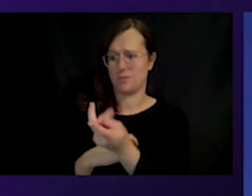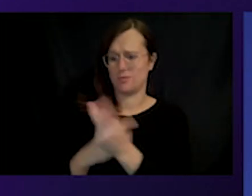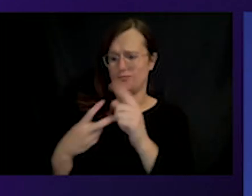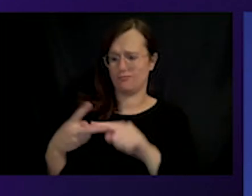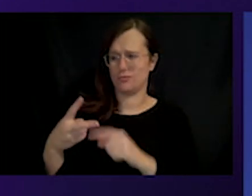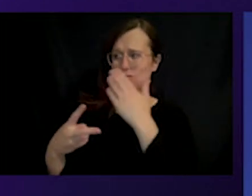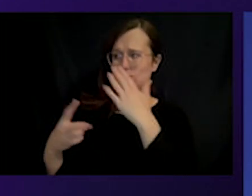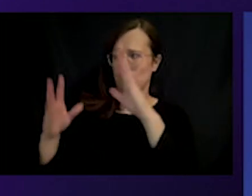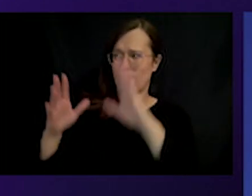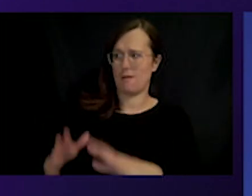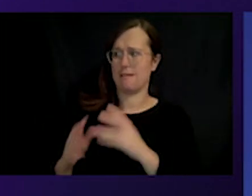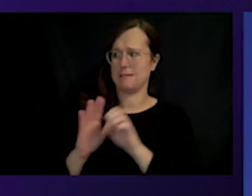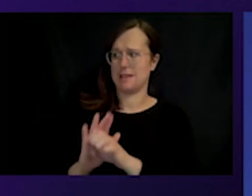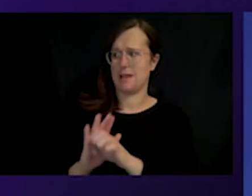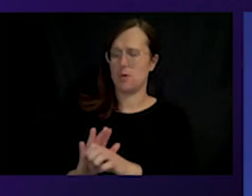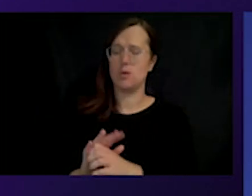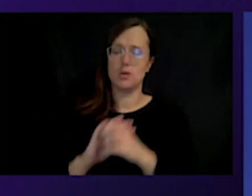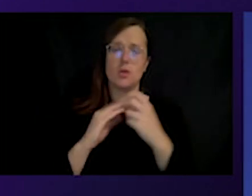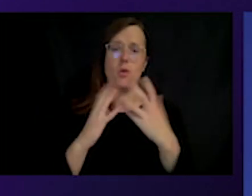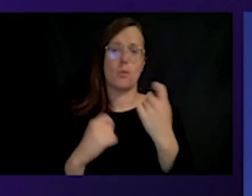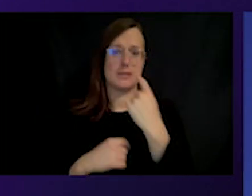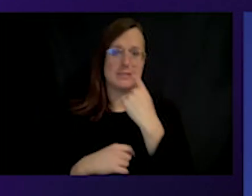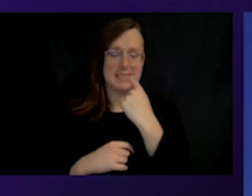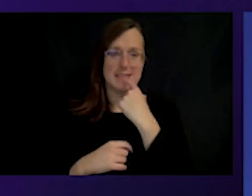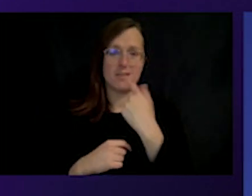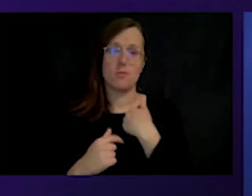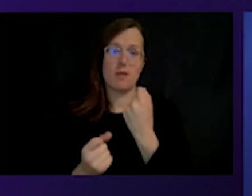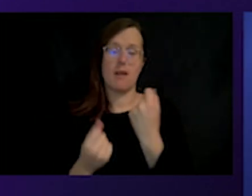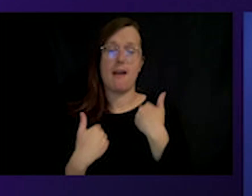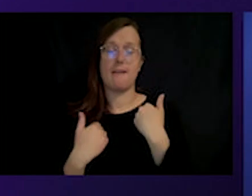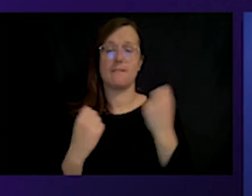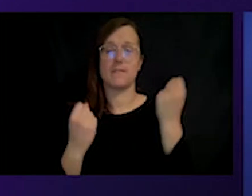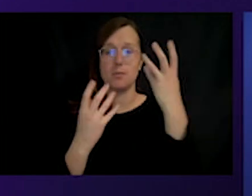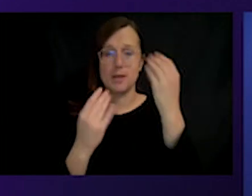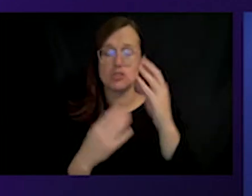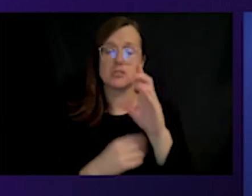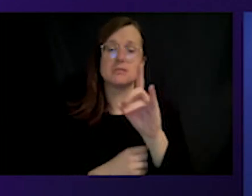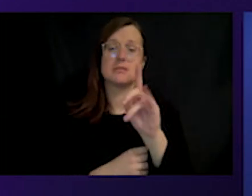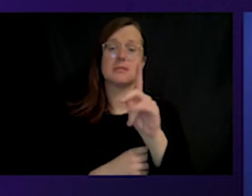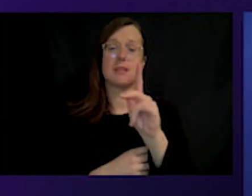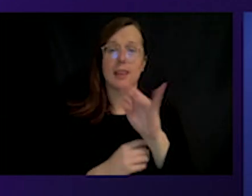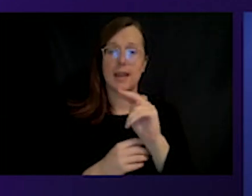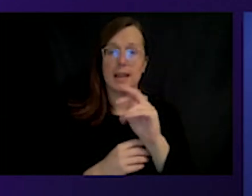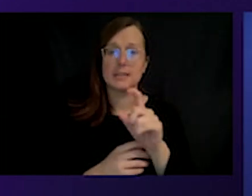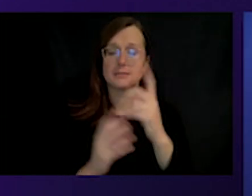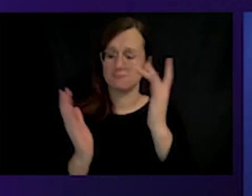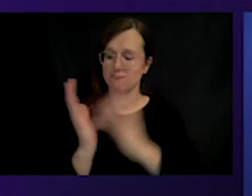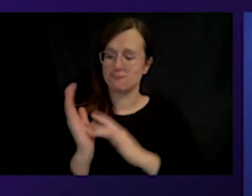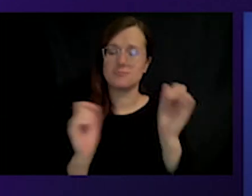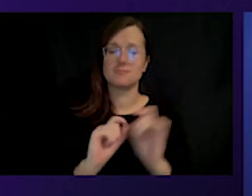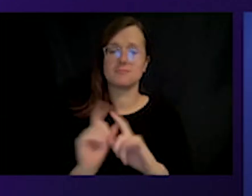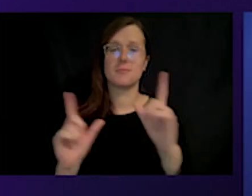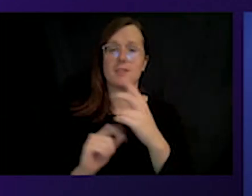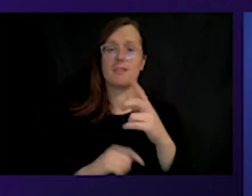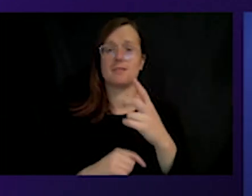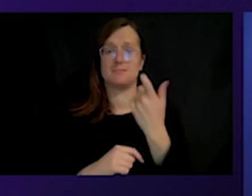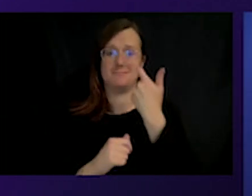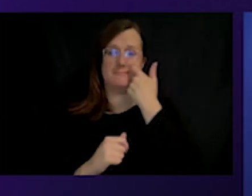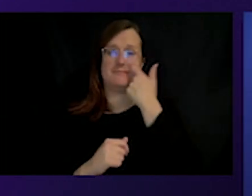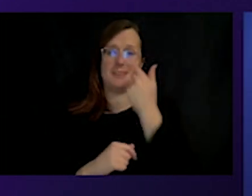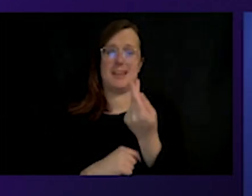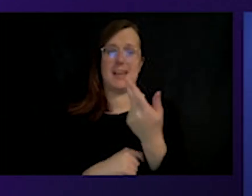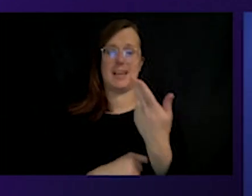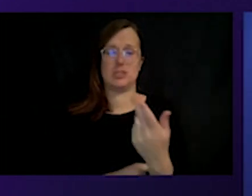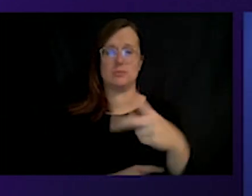to say. So we've put in some information and links for folks to take a look at some of the latest HPC stuff. I do want to just go back